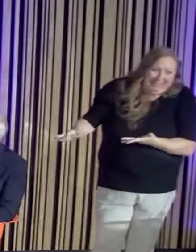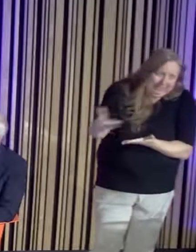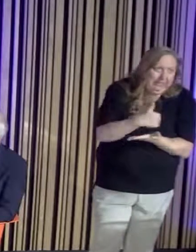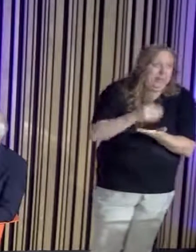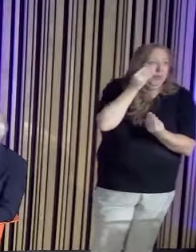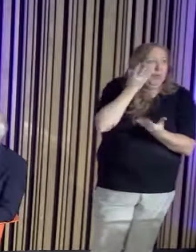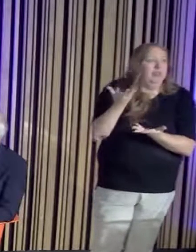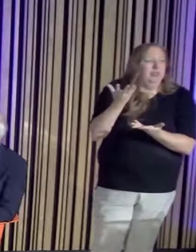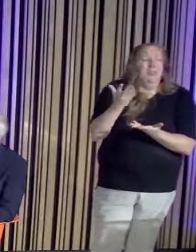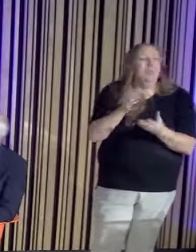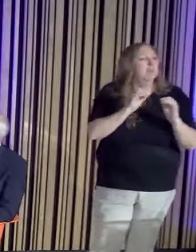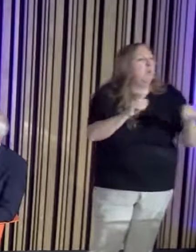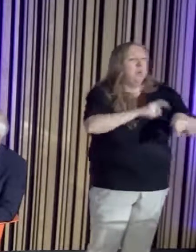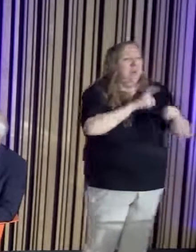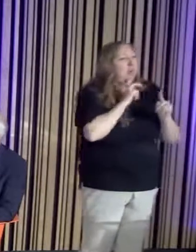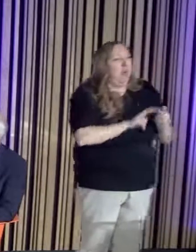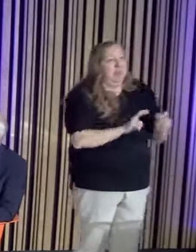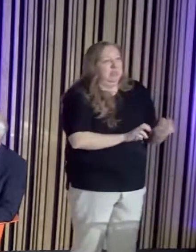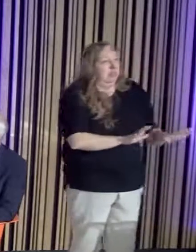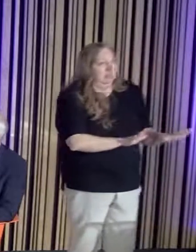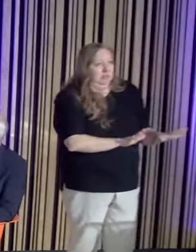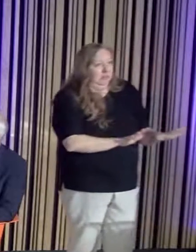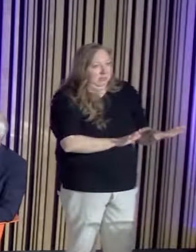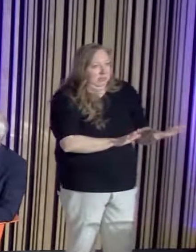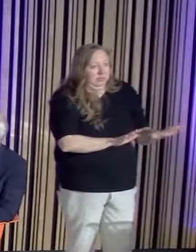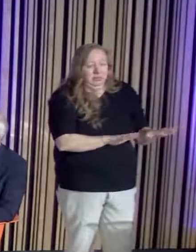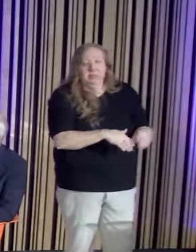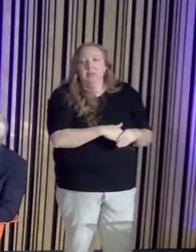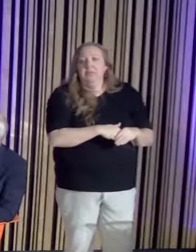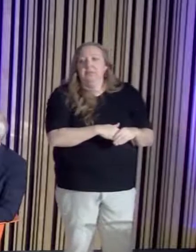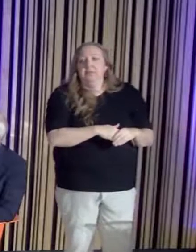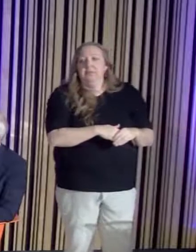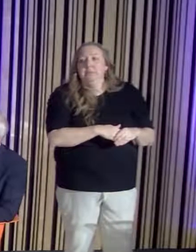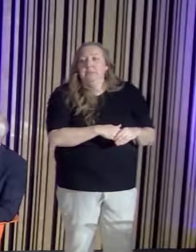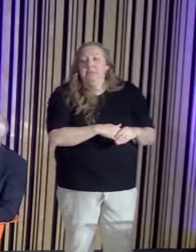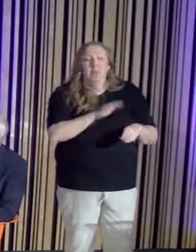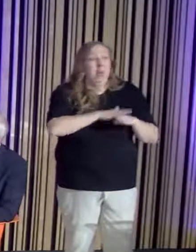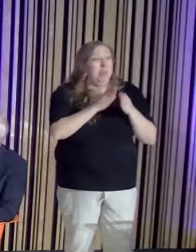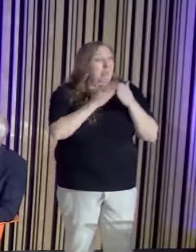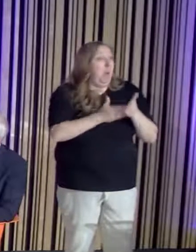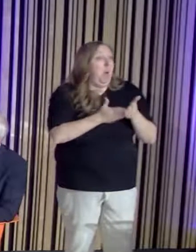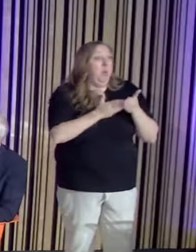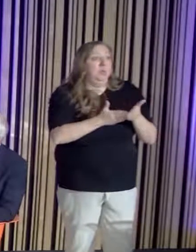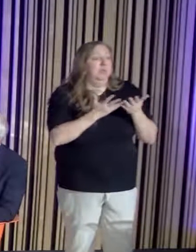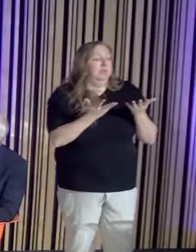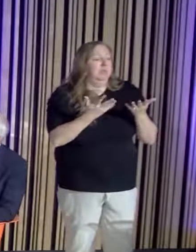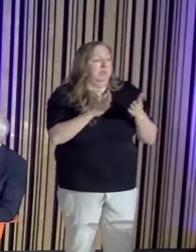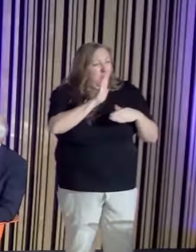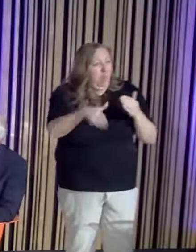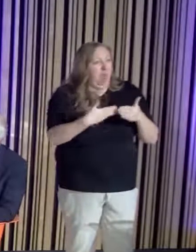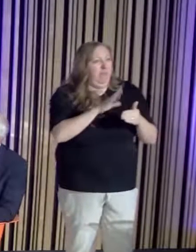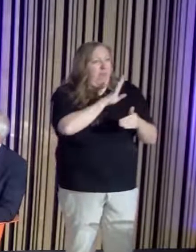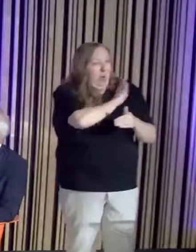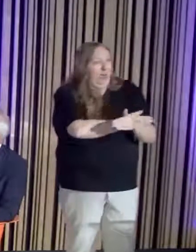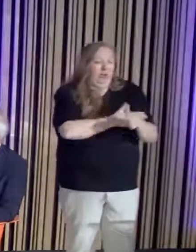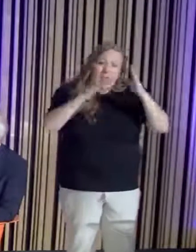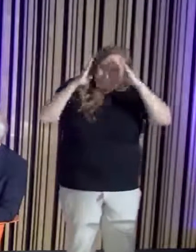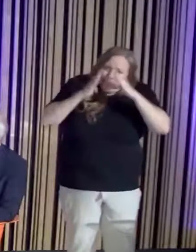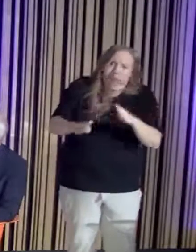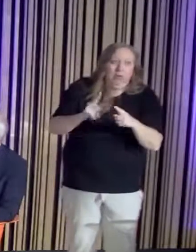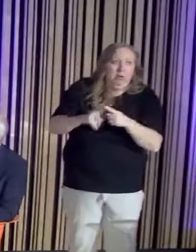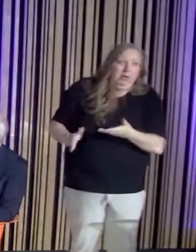No time for analysis. Barely no time for analysis. So on board Tara, there is no technology, genomics technology. We had